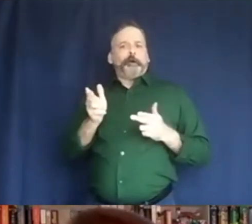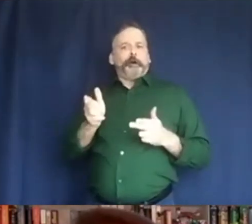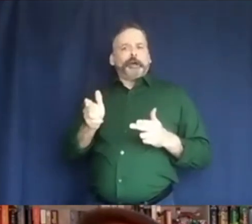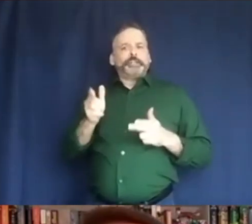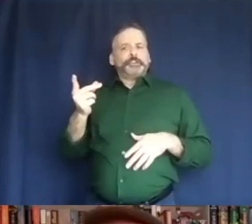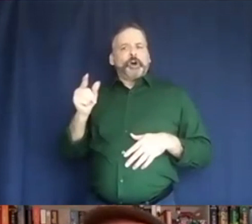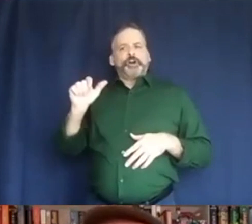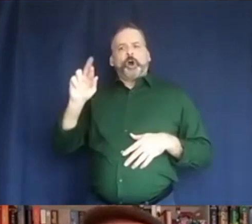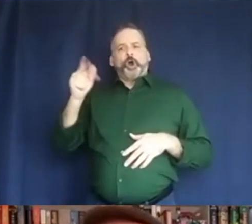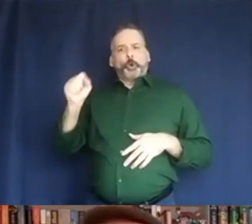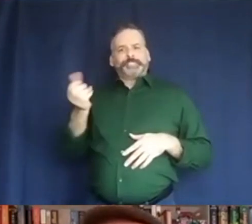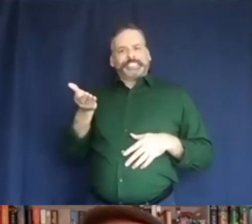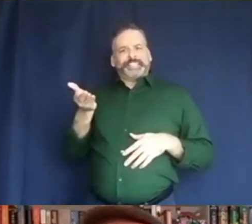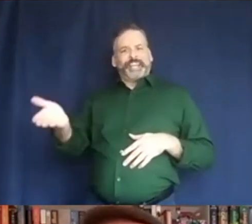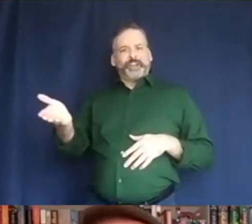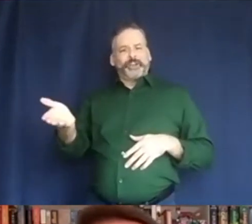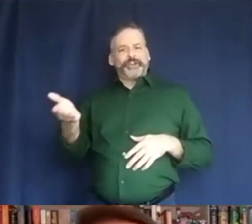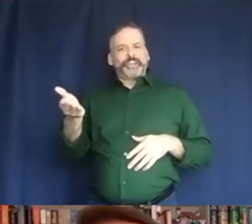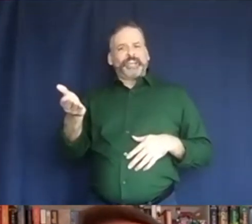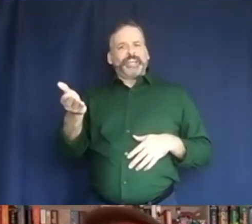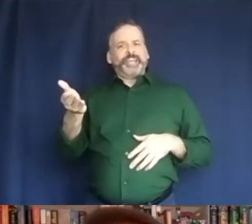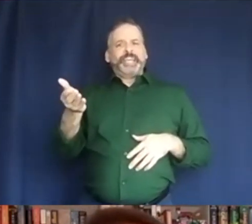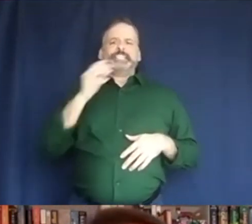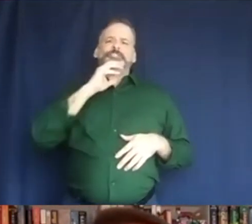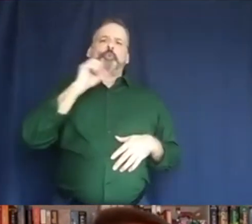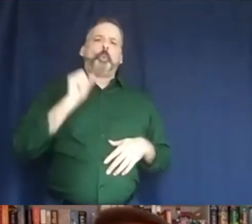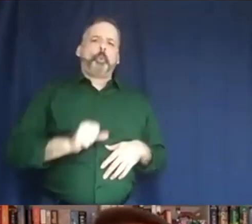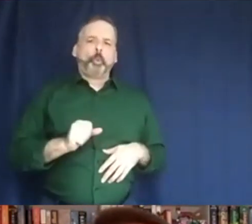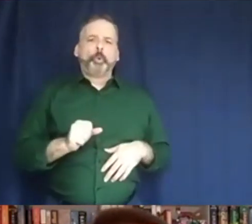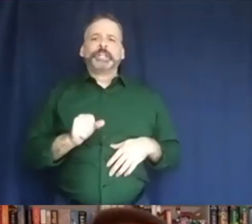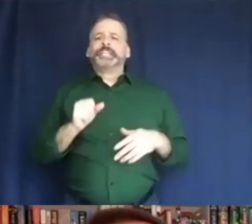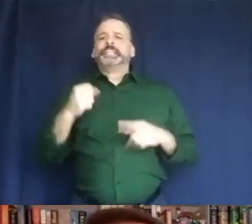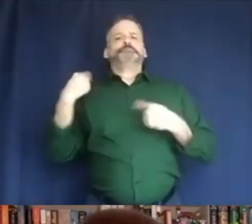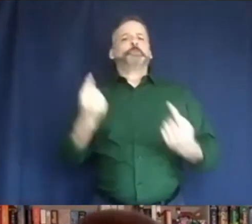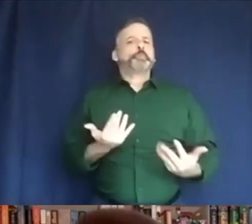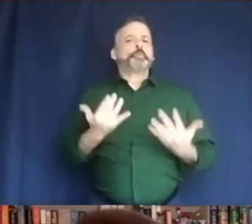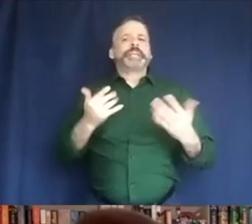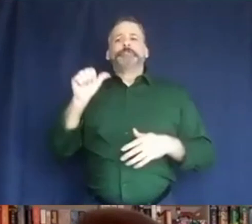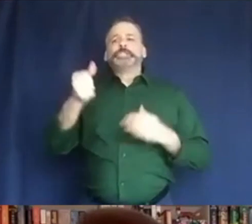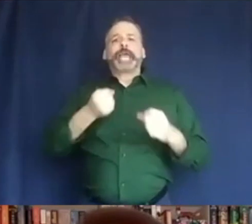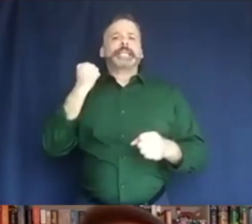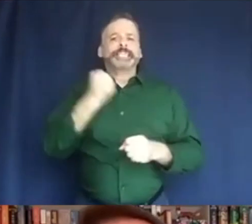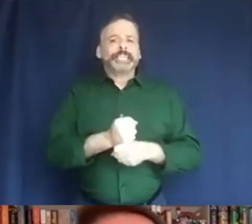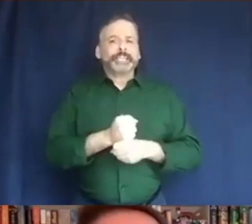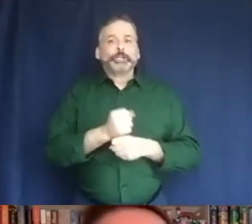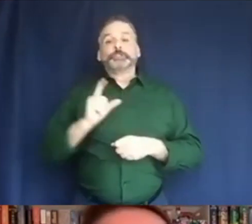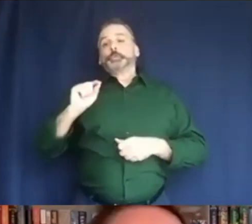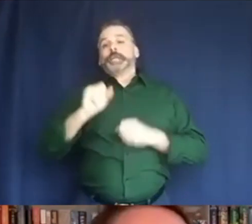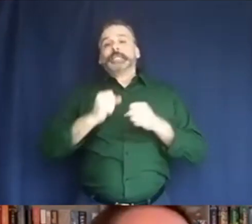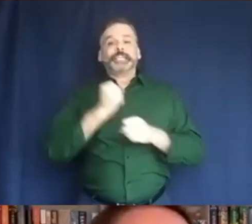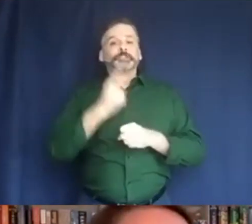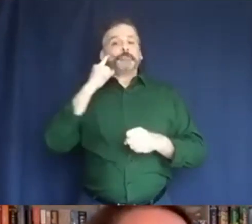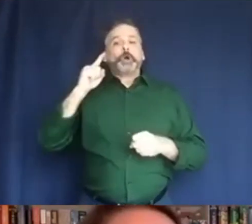there. And he is, you know, he's old, and all he's waited for 10 years or for 20 years is for